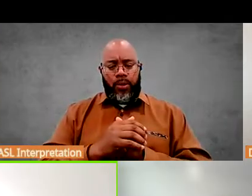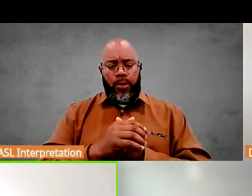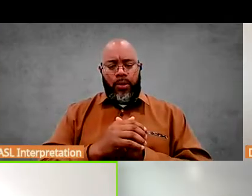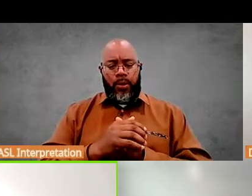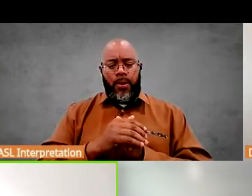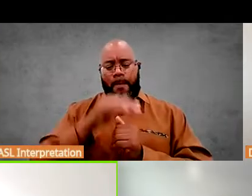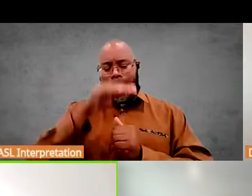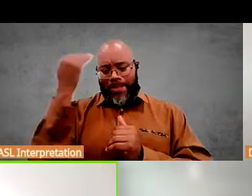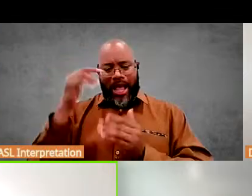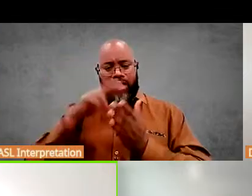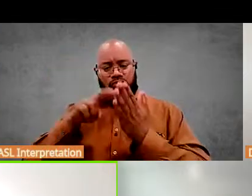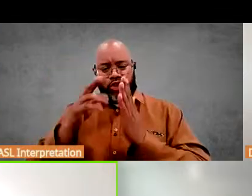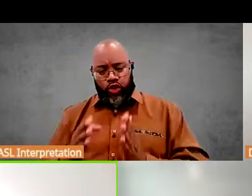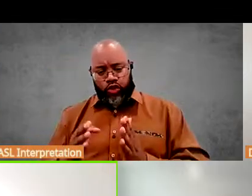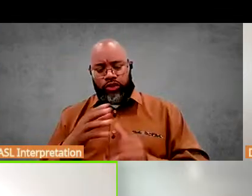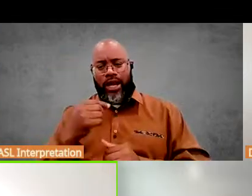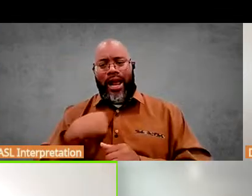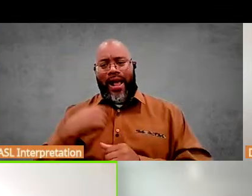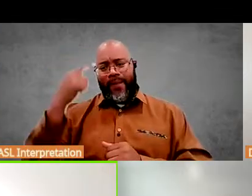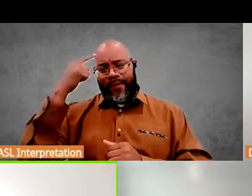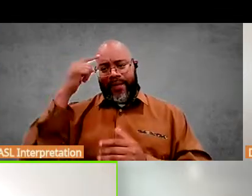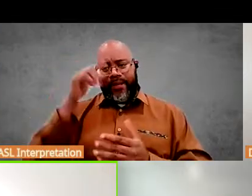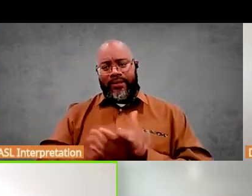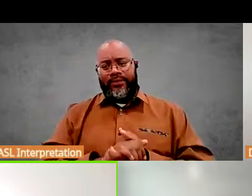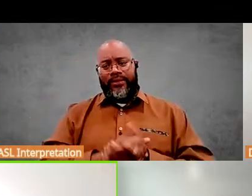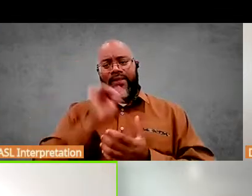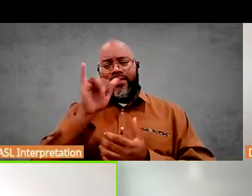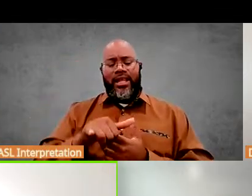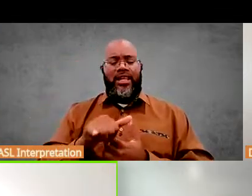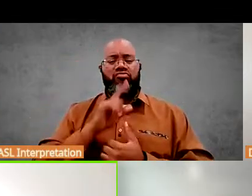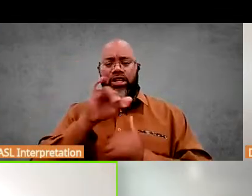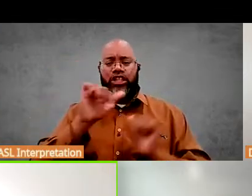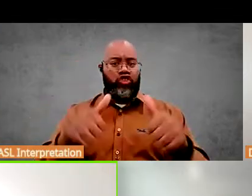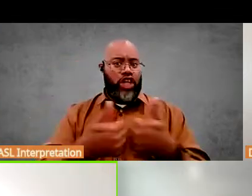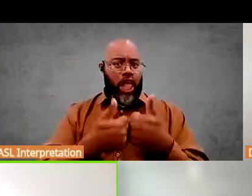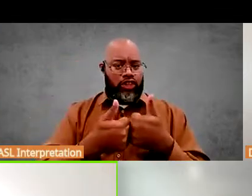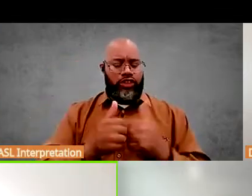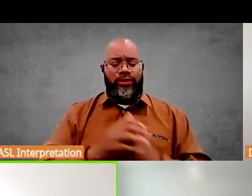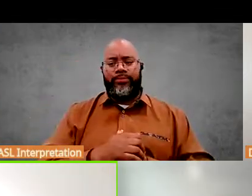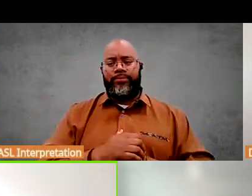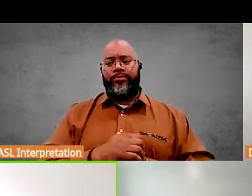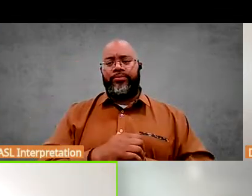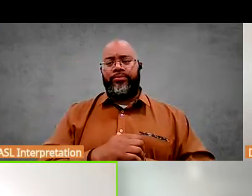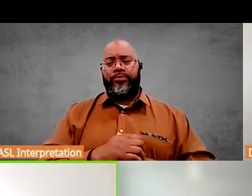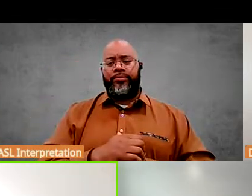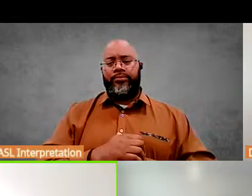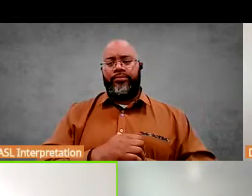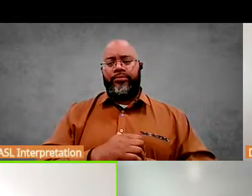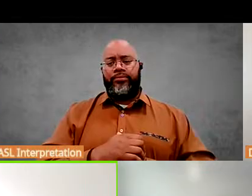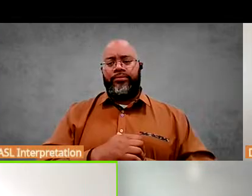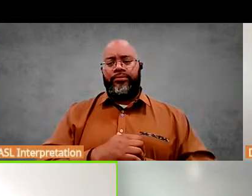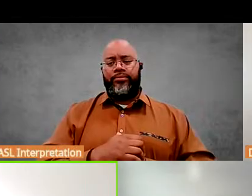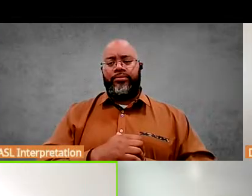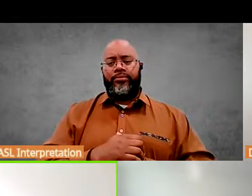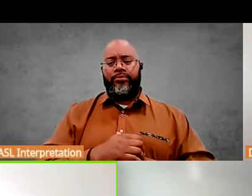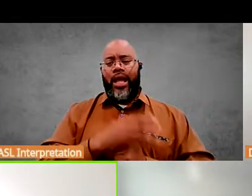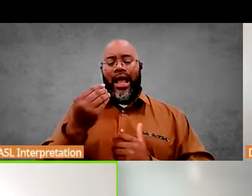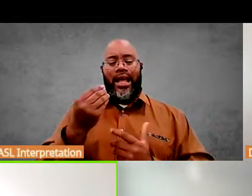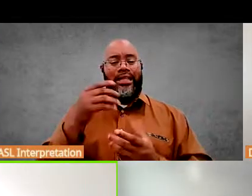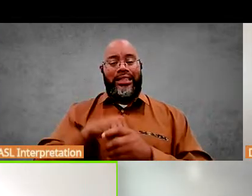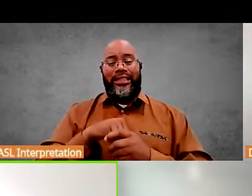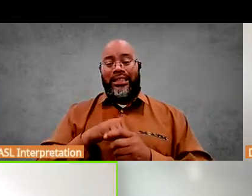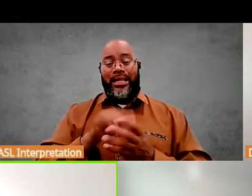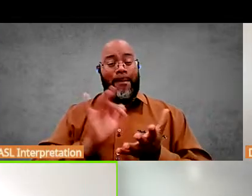researchers too. And I think that has been really challenging, and even in kind of